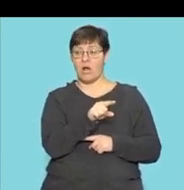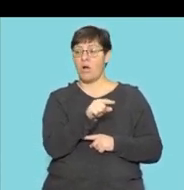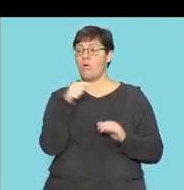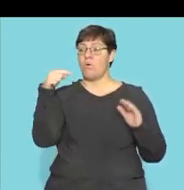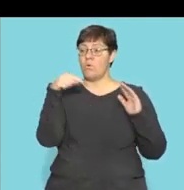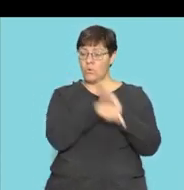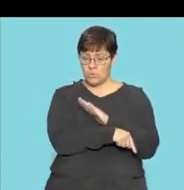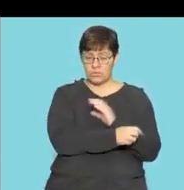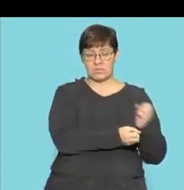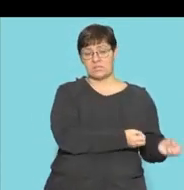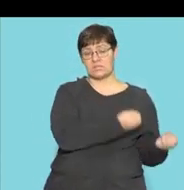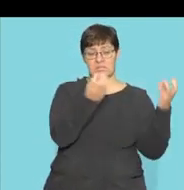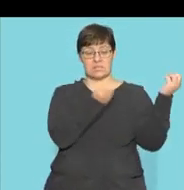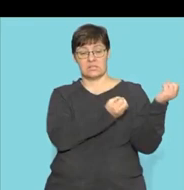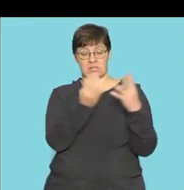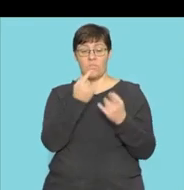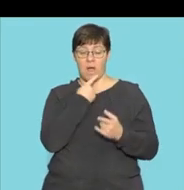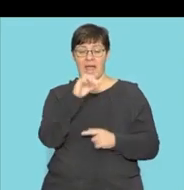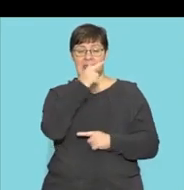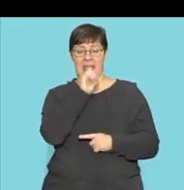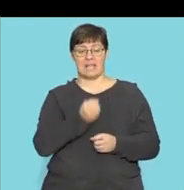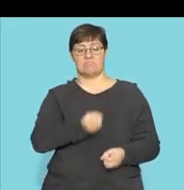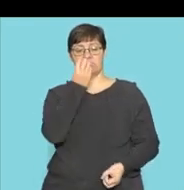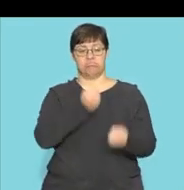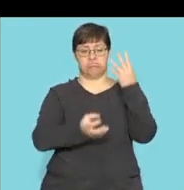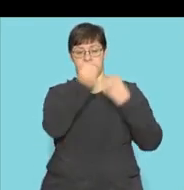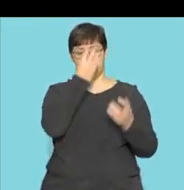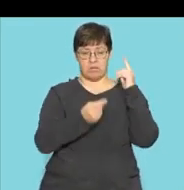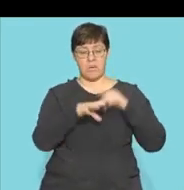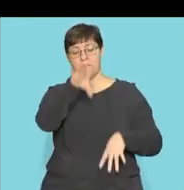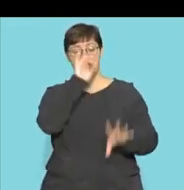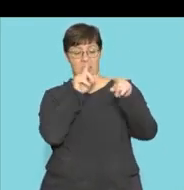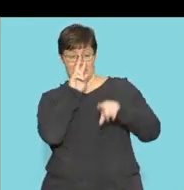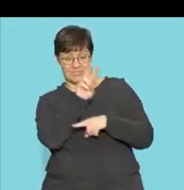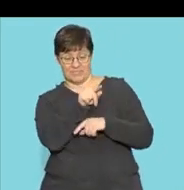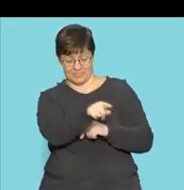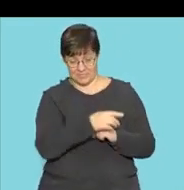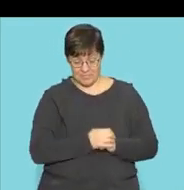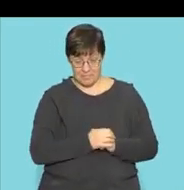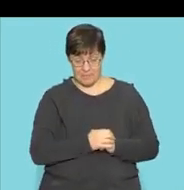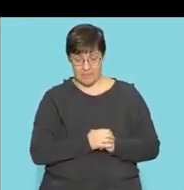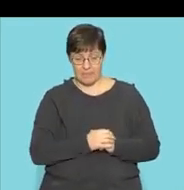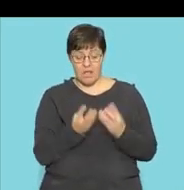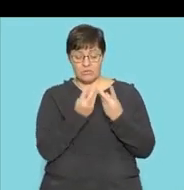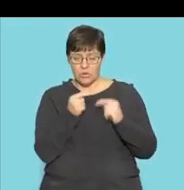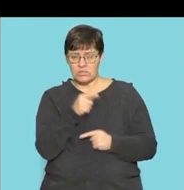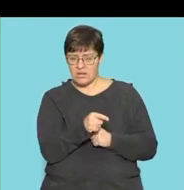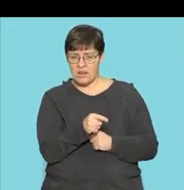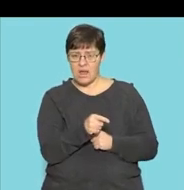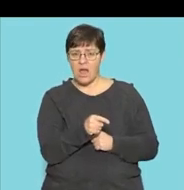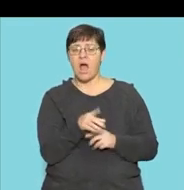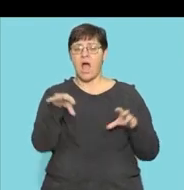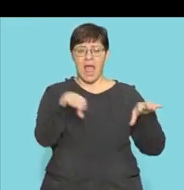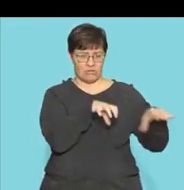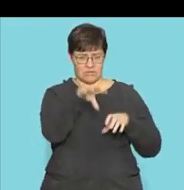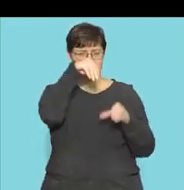losing electrons to form chlorine gas, and those are the electrons that are picked up there. So in the solution, there's